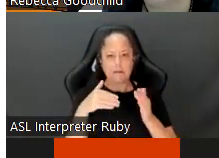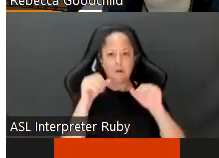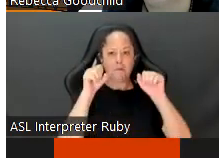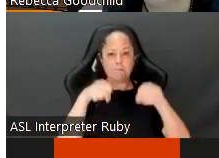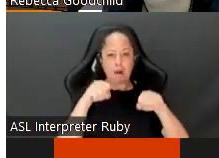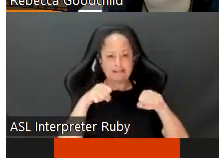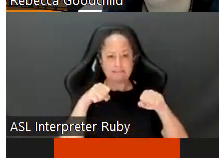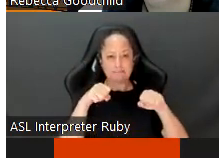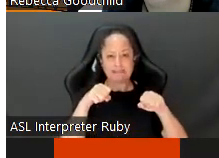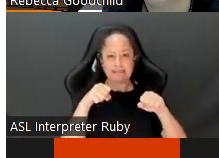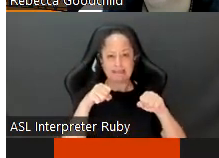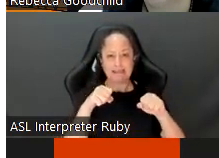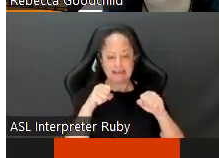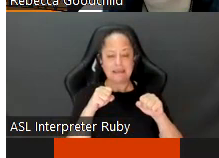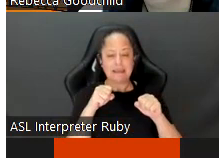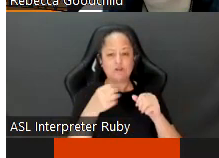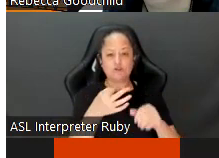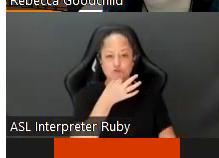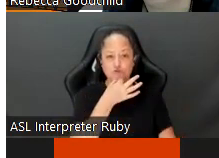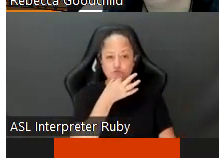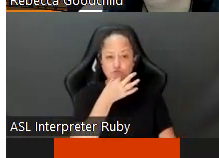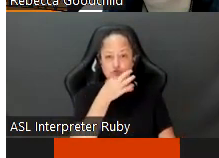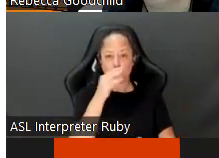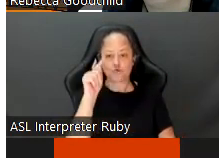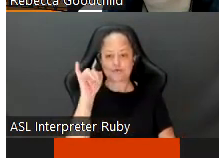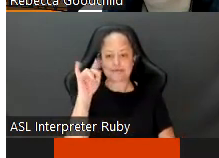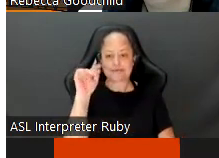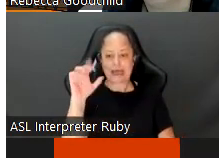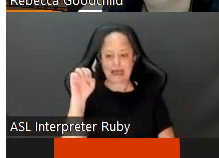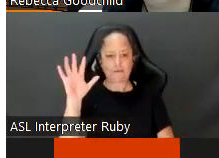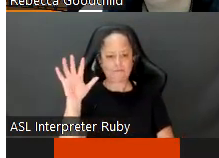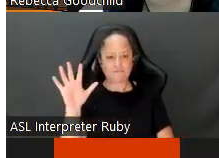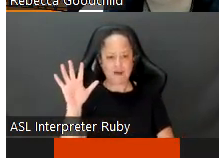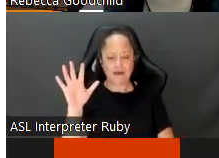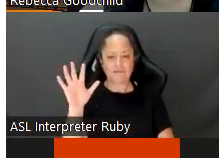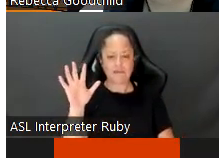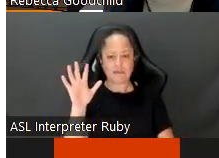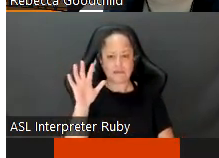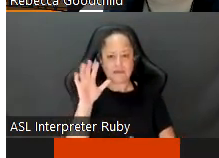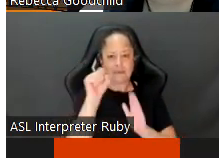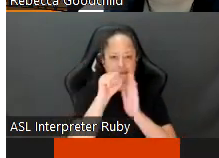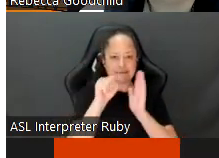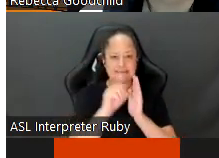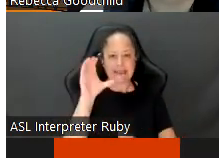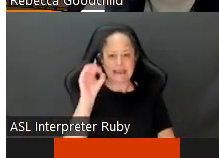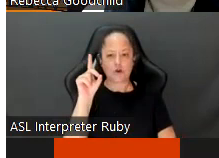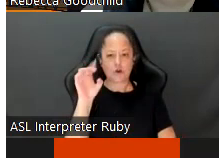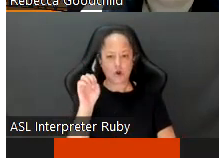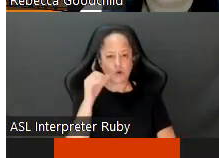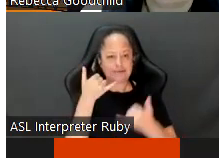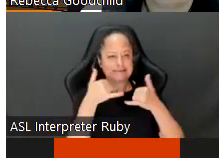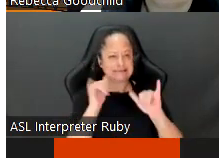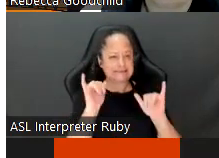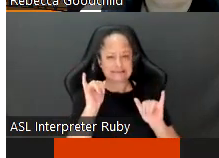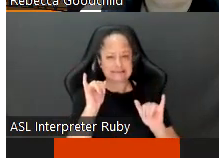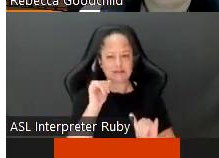possibly coming down the pipeline in Title V of the state code, but that's still a ways